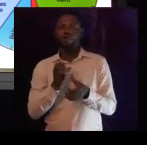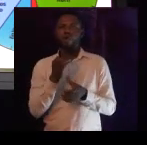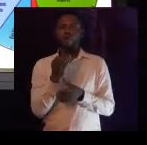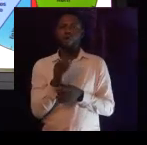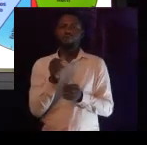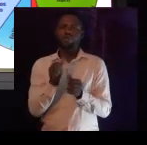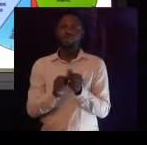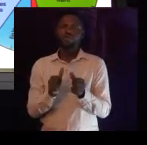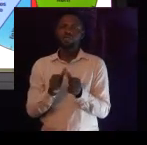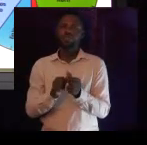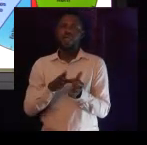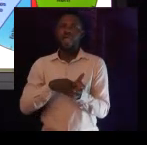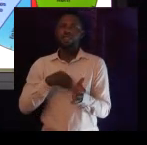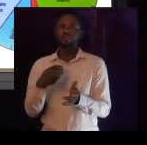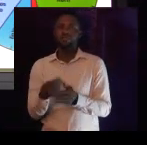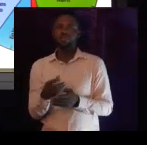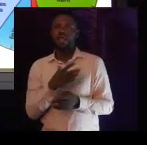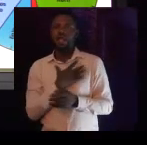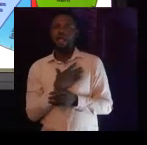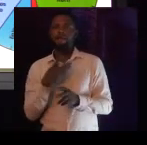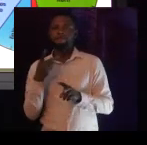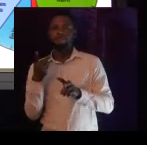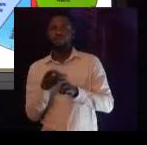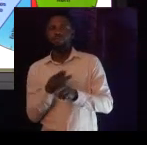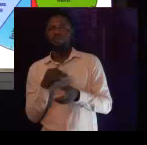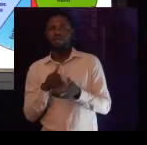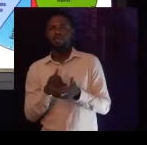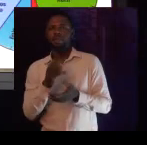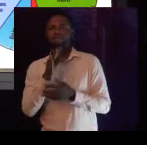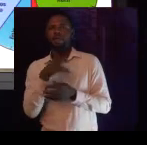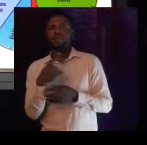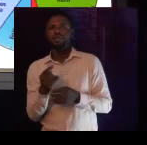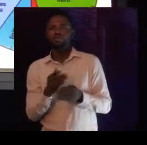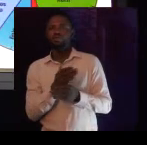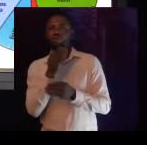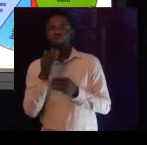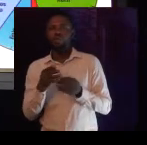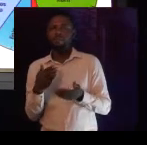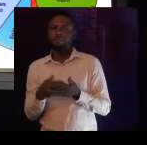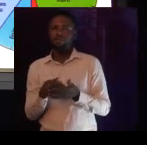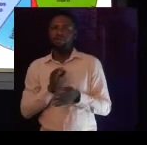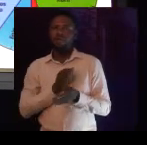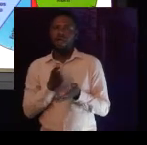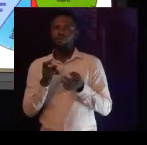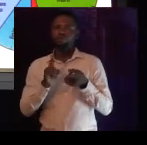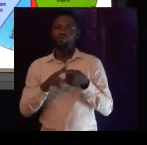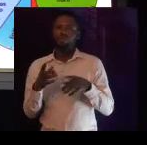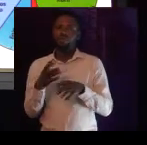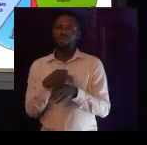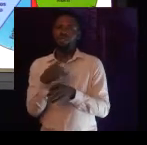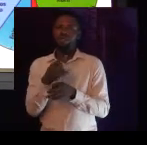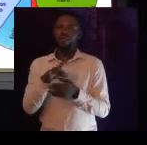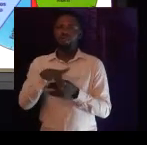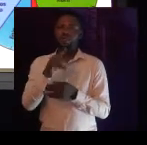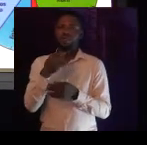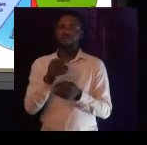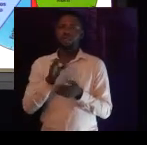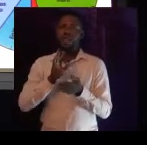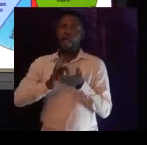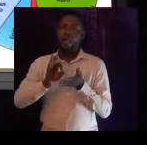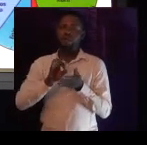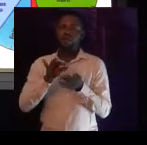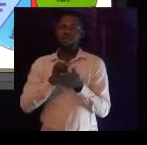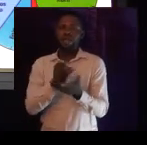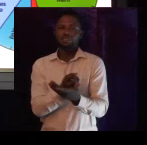of each expense and multiply it by the total money. Now I want you to take the remaining 2. Find the amount that is